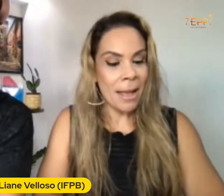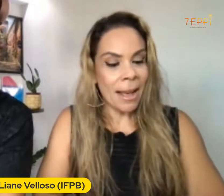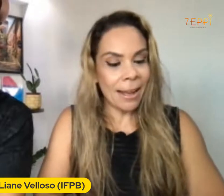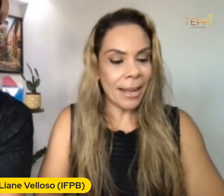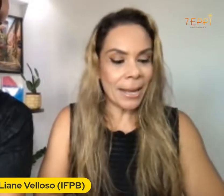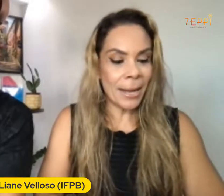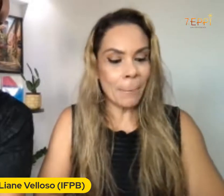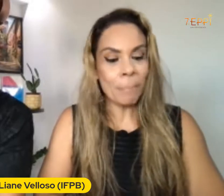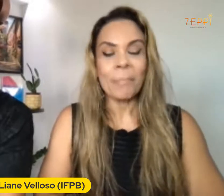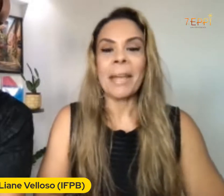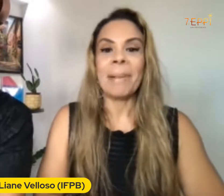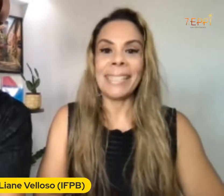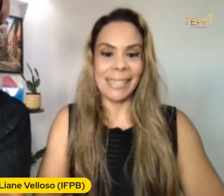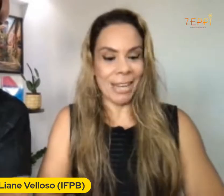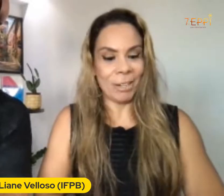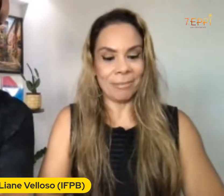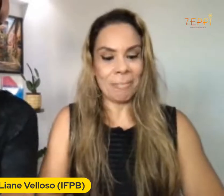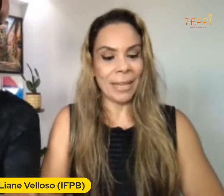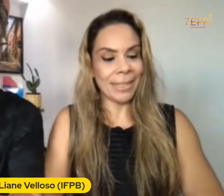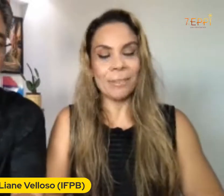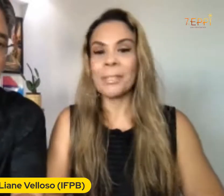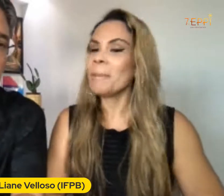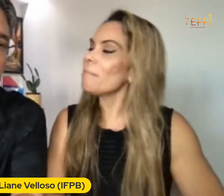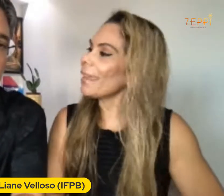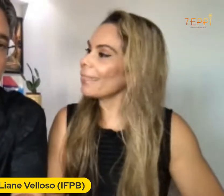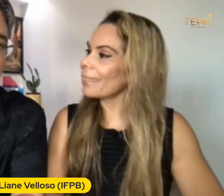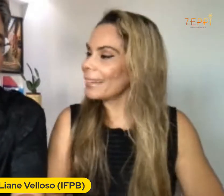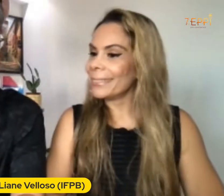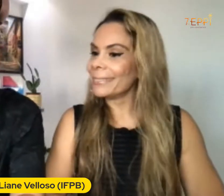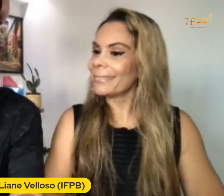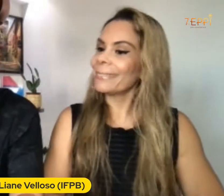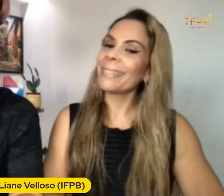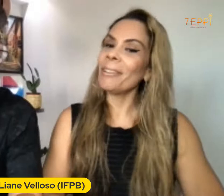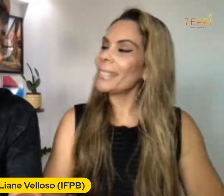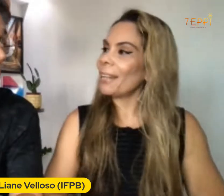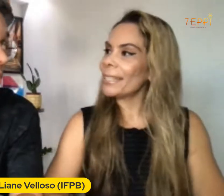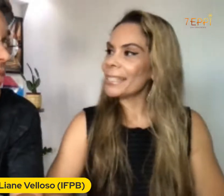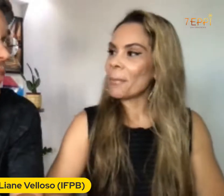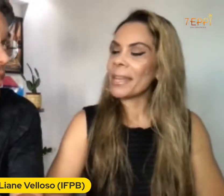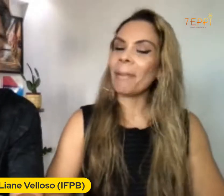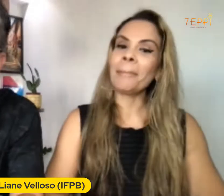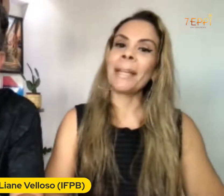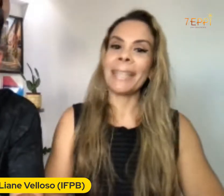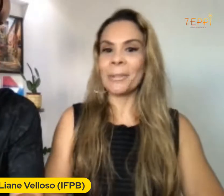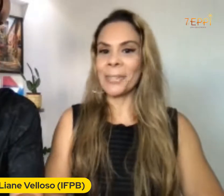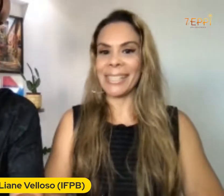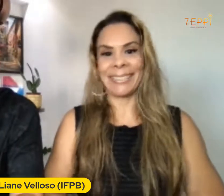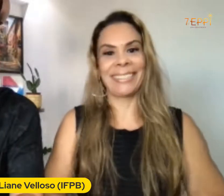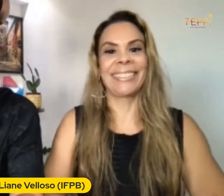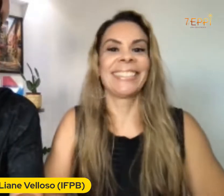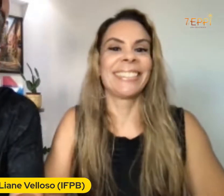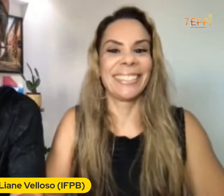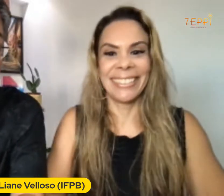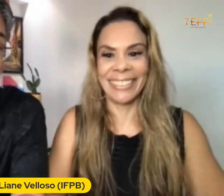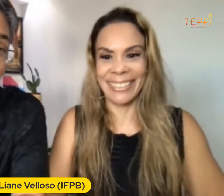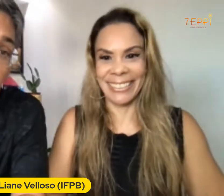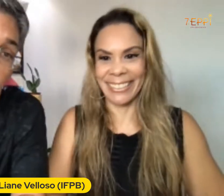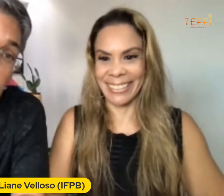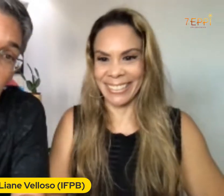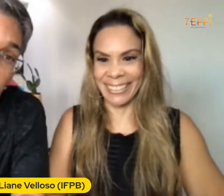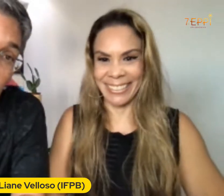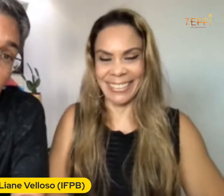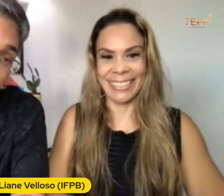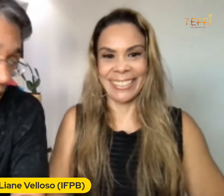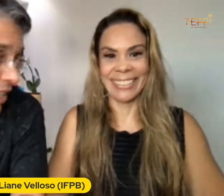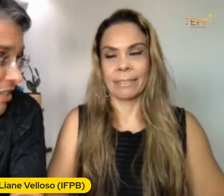performance by the singer, Matheus Pimenta. Mm. Can you tell us something about Matheus? Of course. First of all, he